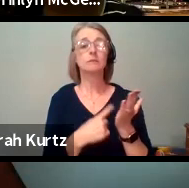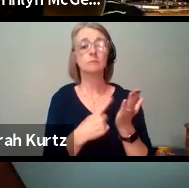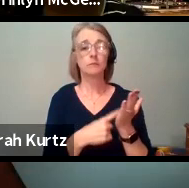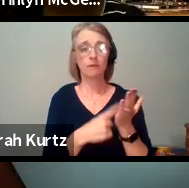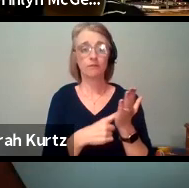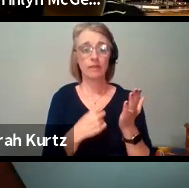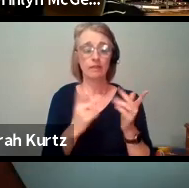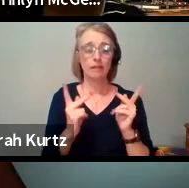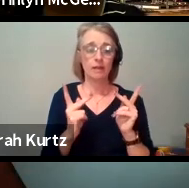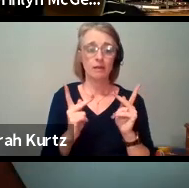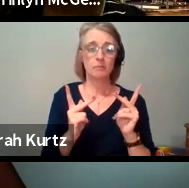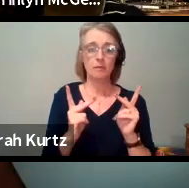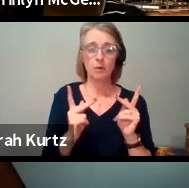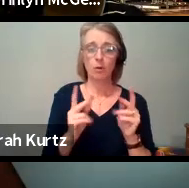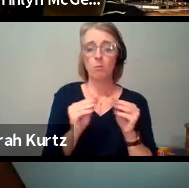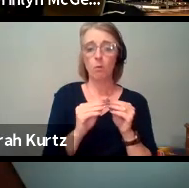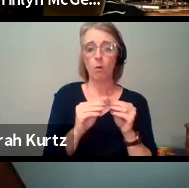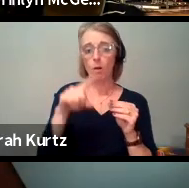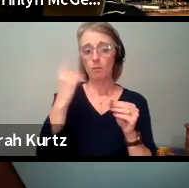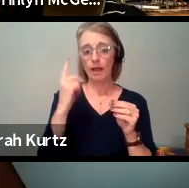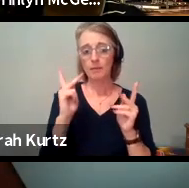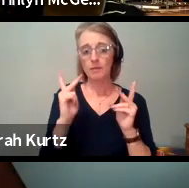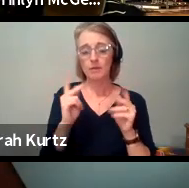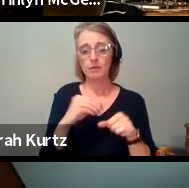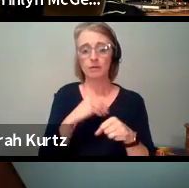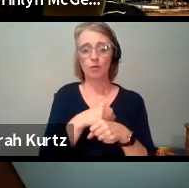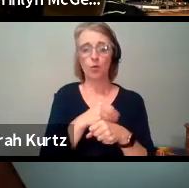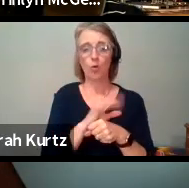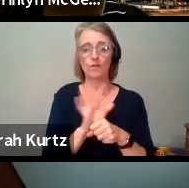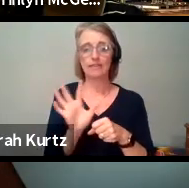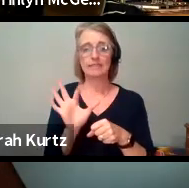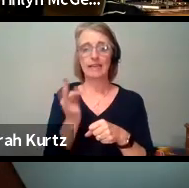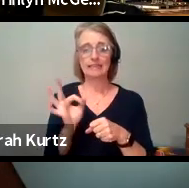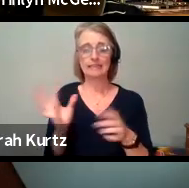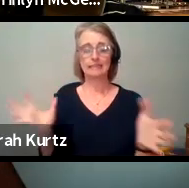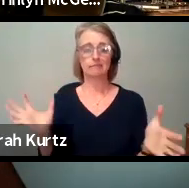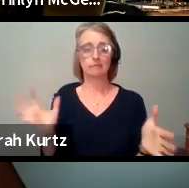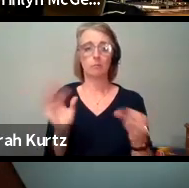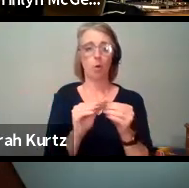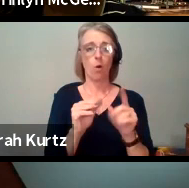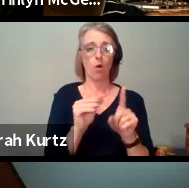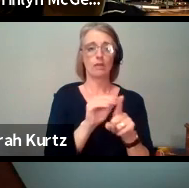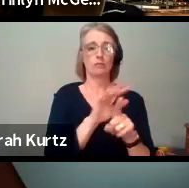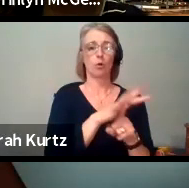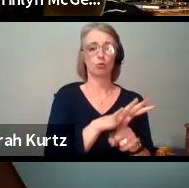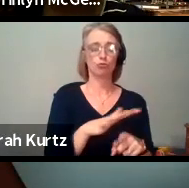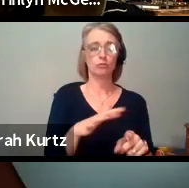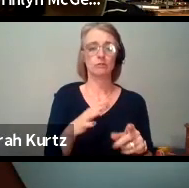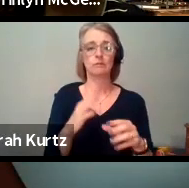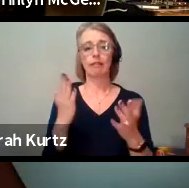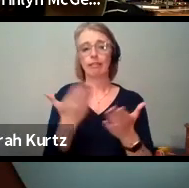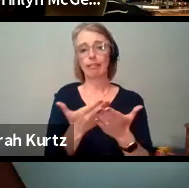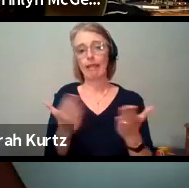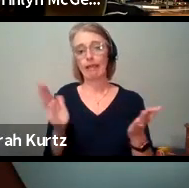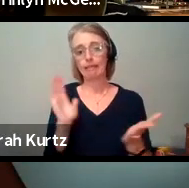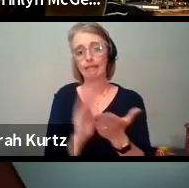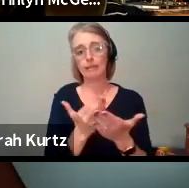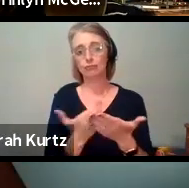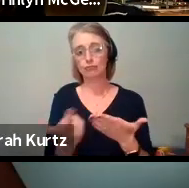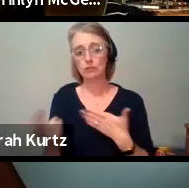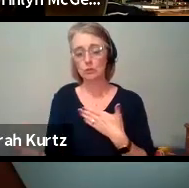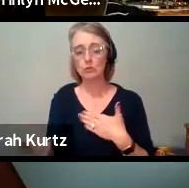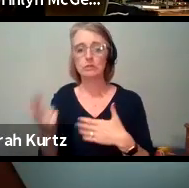more Black people likely to be exposed to COVID-19, maybe having less access to resources for protection. Once